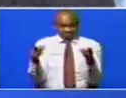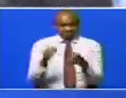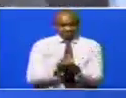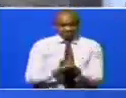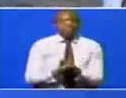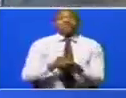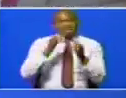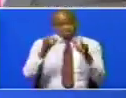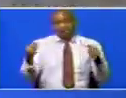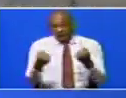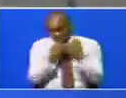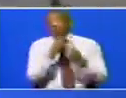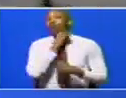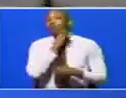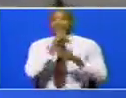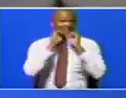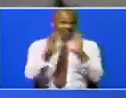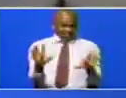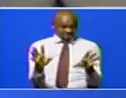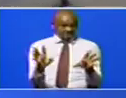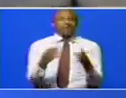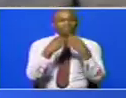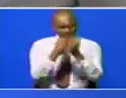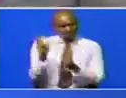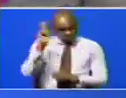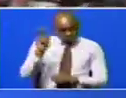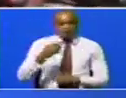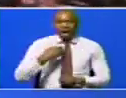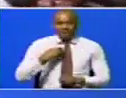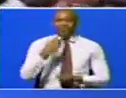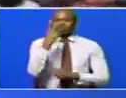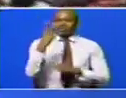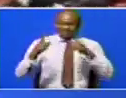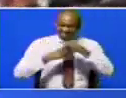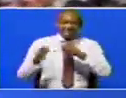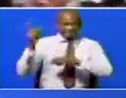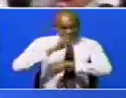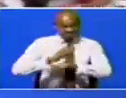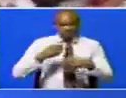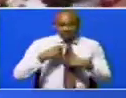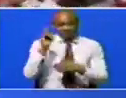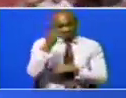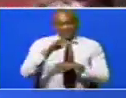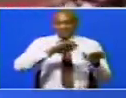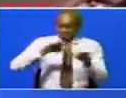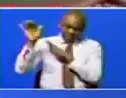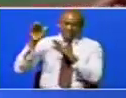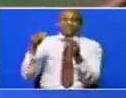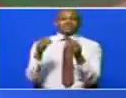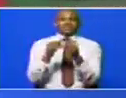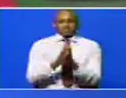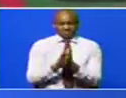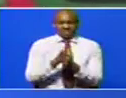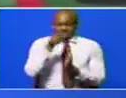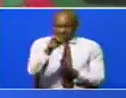In the absence of any petition, then Kenyatta has exactly 26 days to convene the first sitting of Parliament,